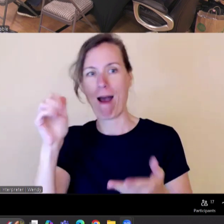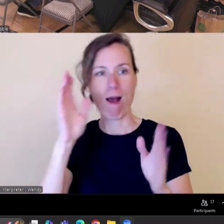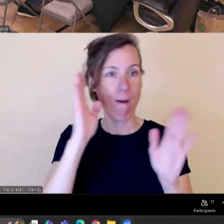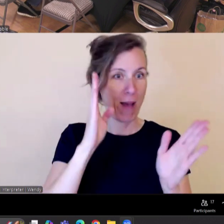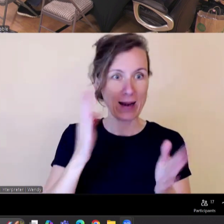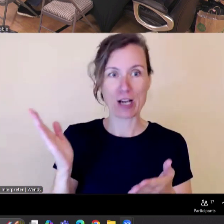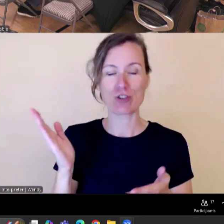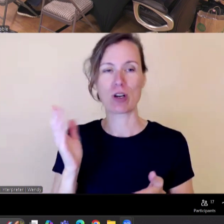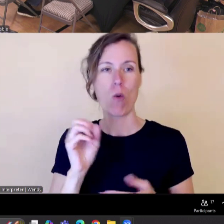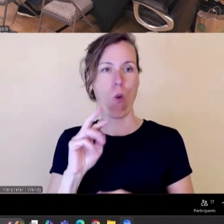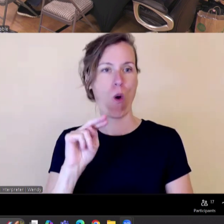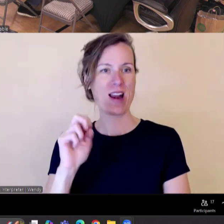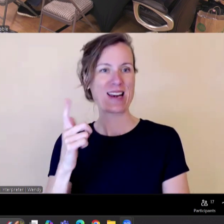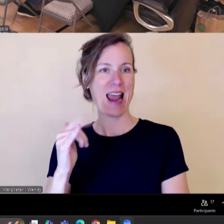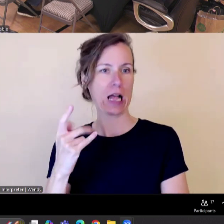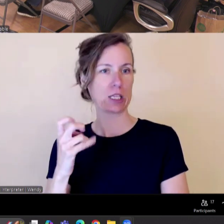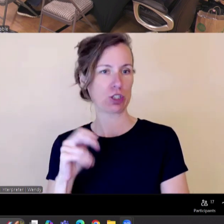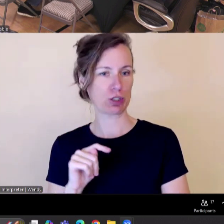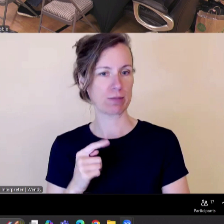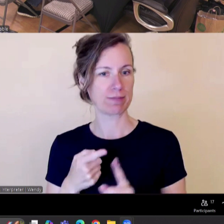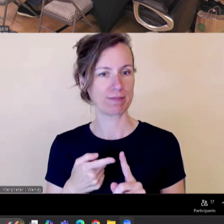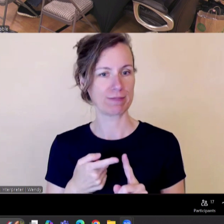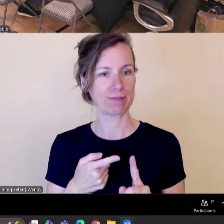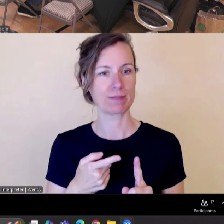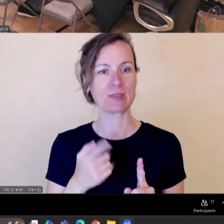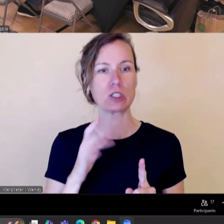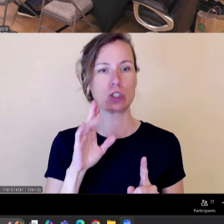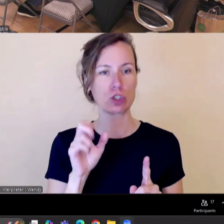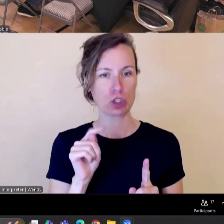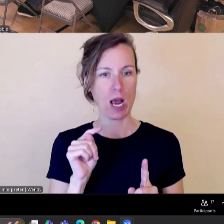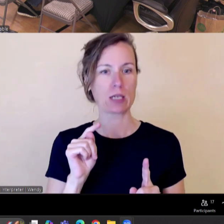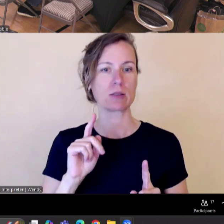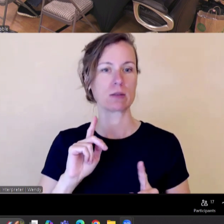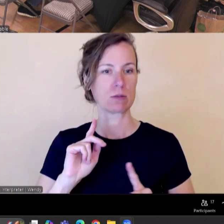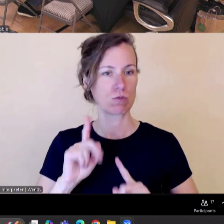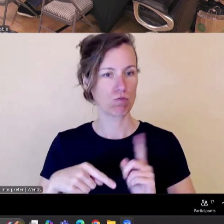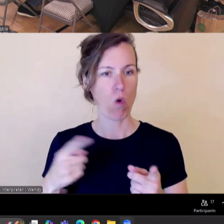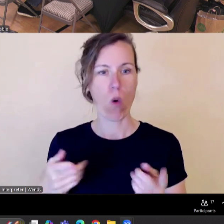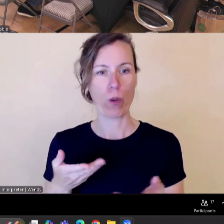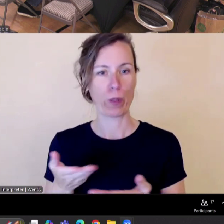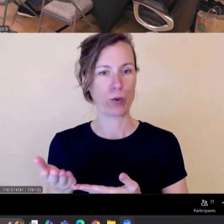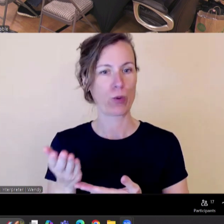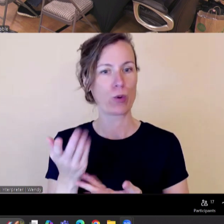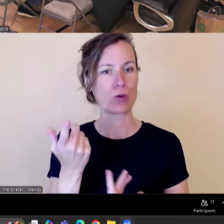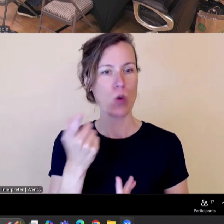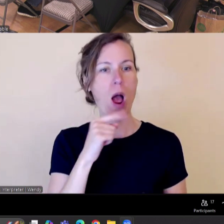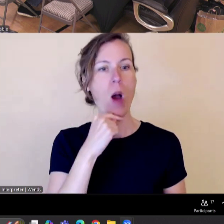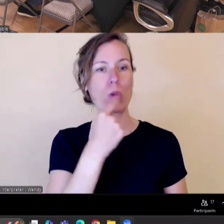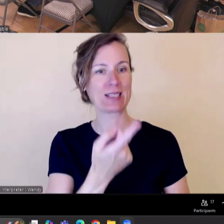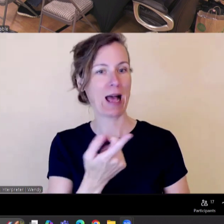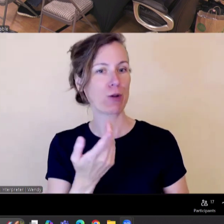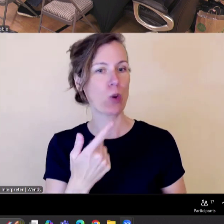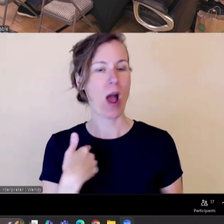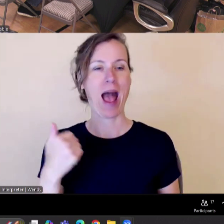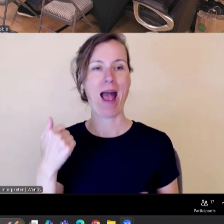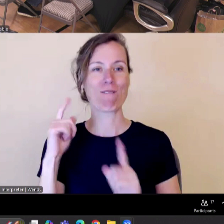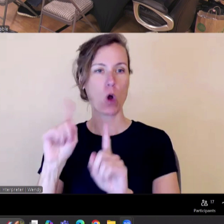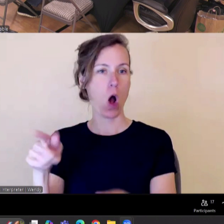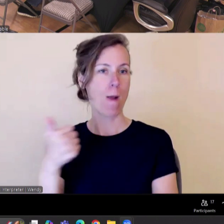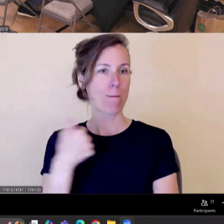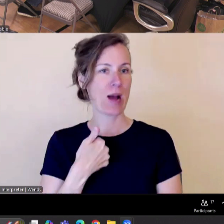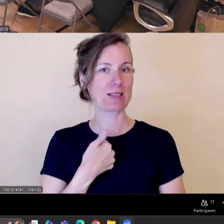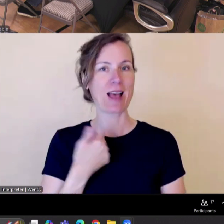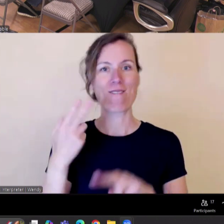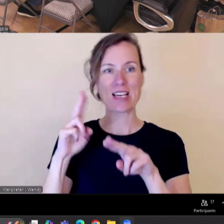without equivocation, I have gone out myself. I have monitored the stop signs. I have sat with my emergency equipment on, and anyone that's seen my